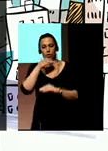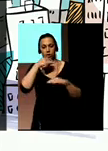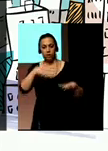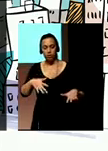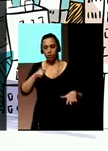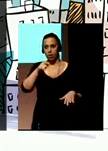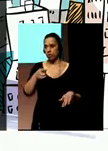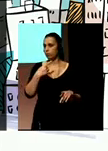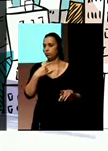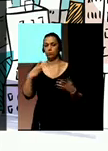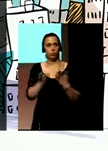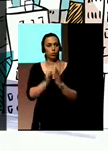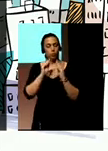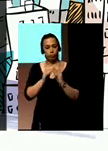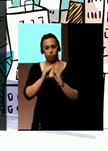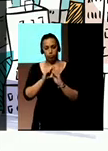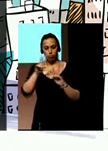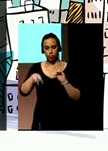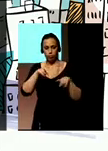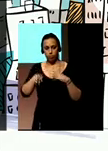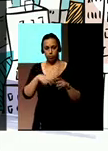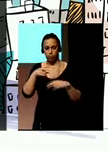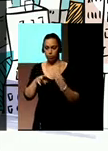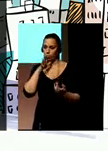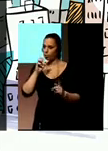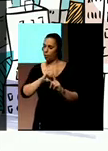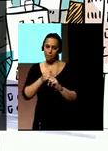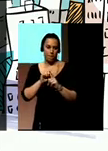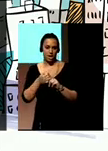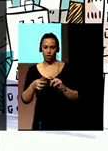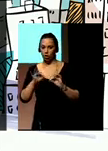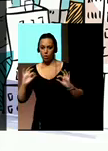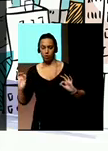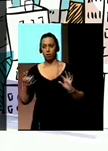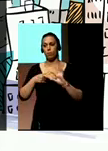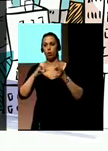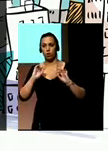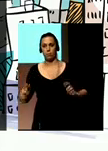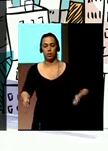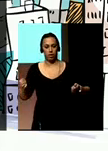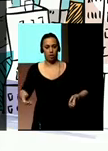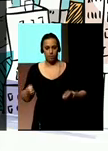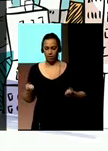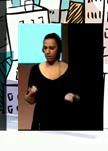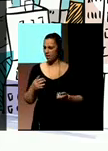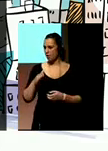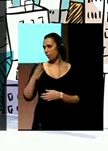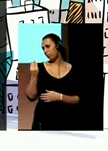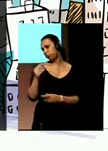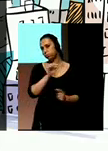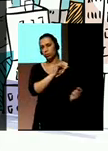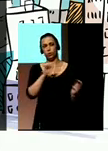of the pressure of the Olympics and Paralympics, and there were many discussions. There have been many discussions about